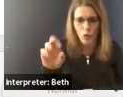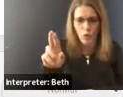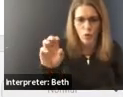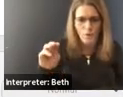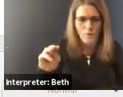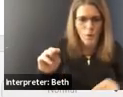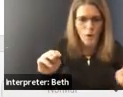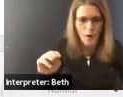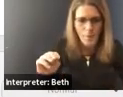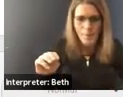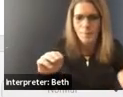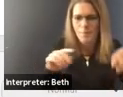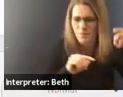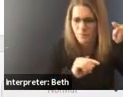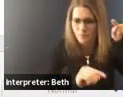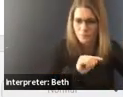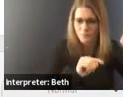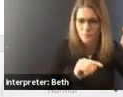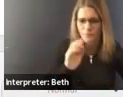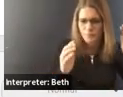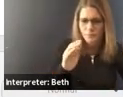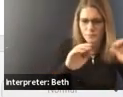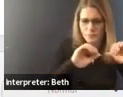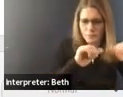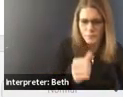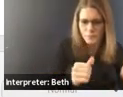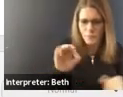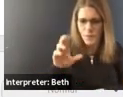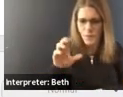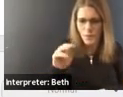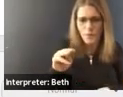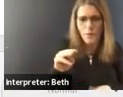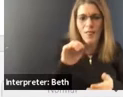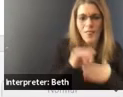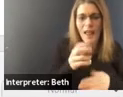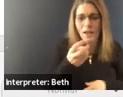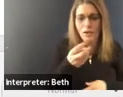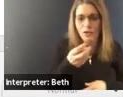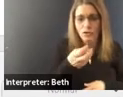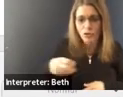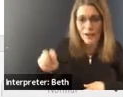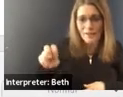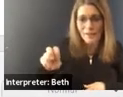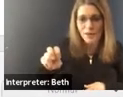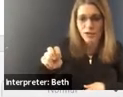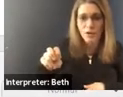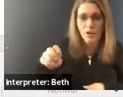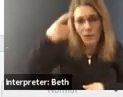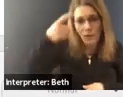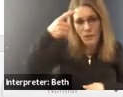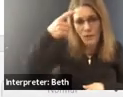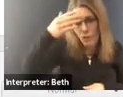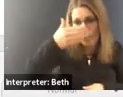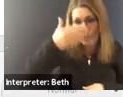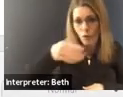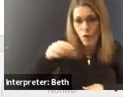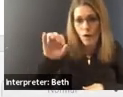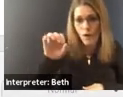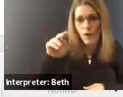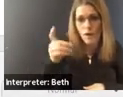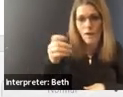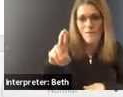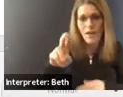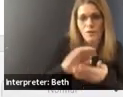here, and how much smoother that transition became for the front, quote, fender, right? So